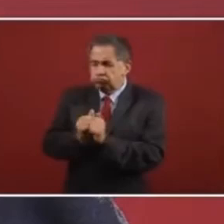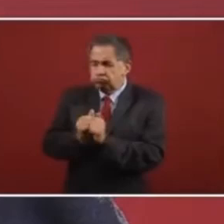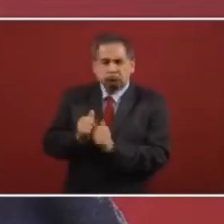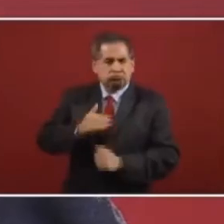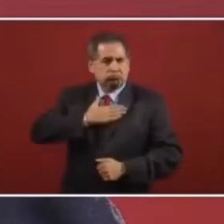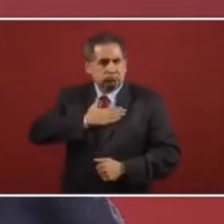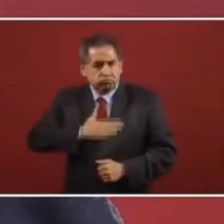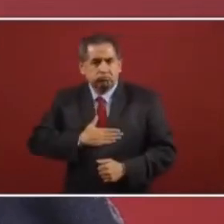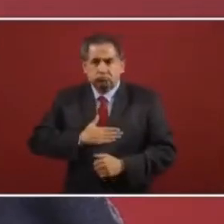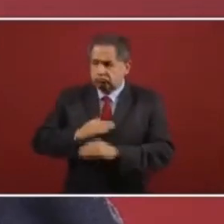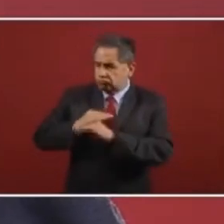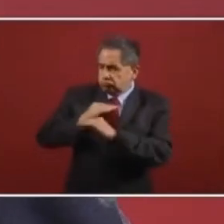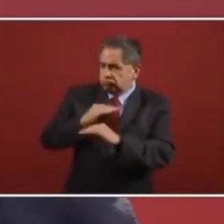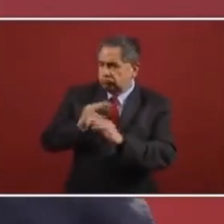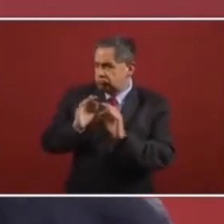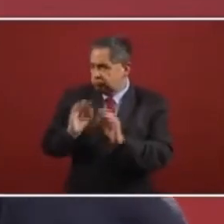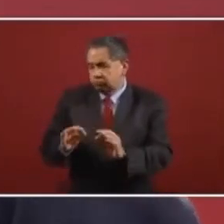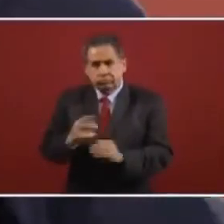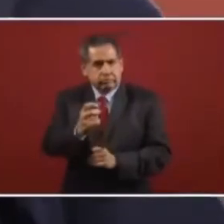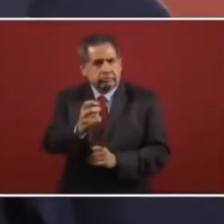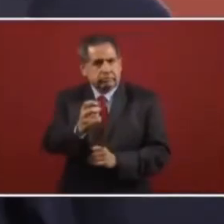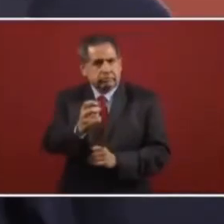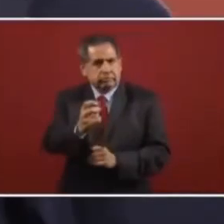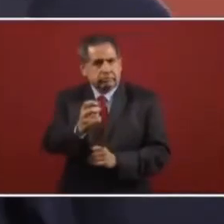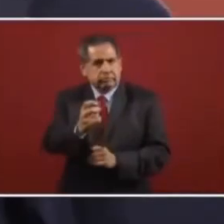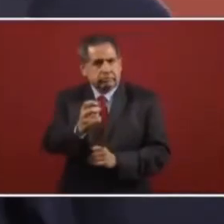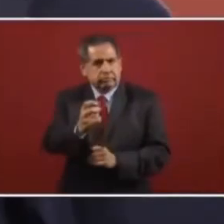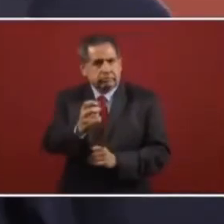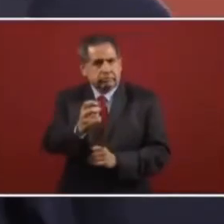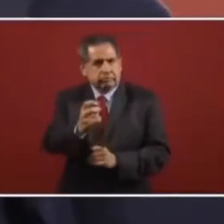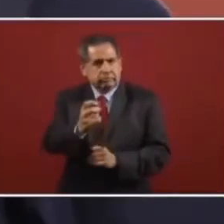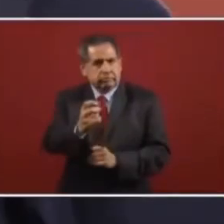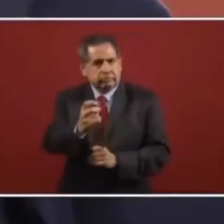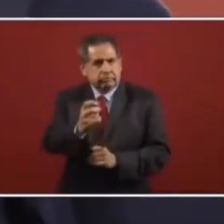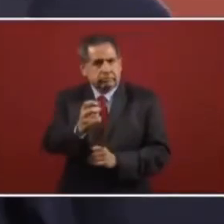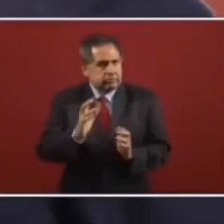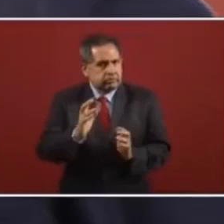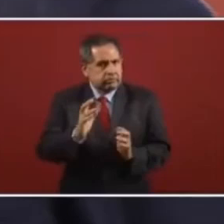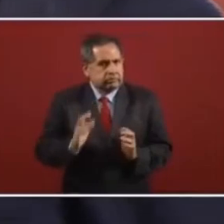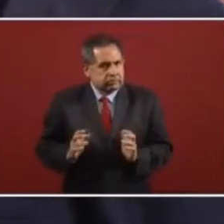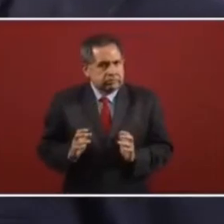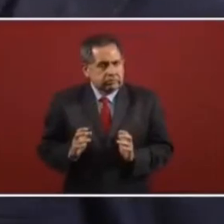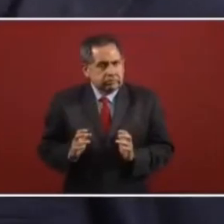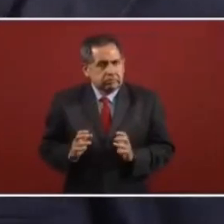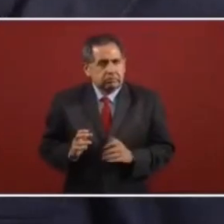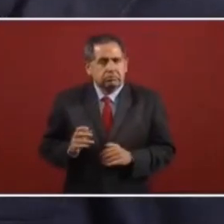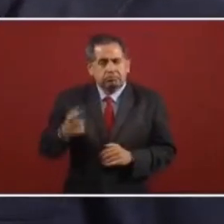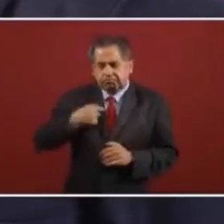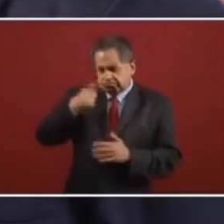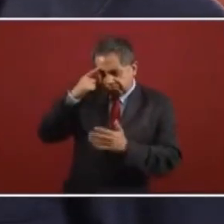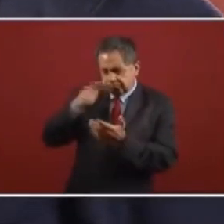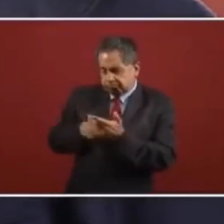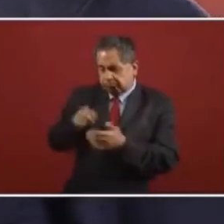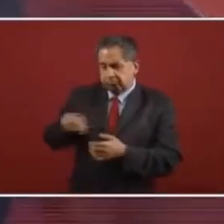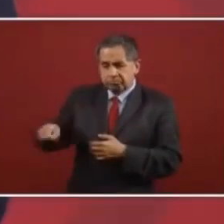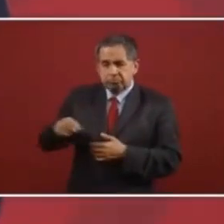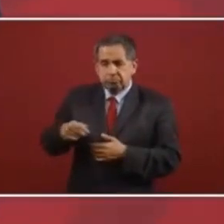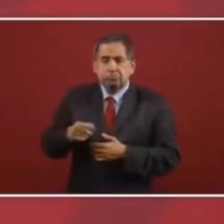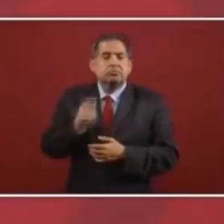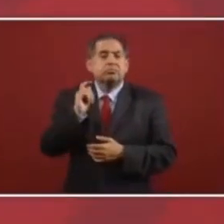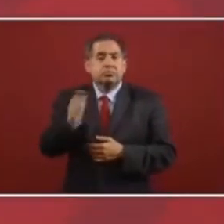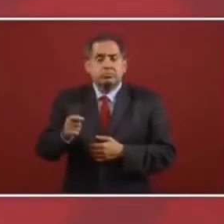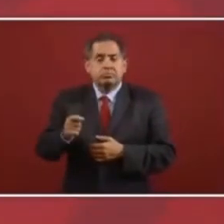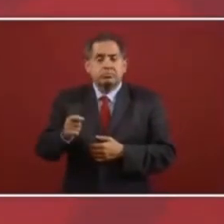I hate that when that happens. Siempre lo he dicho, respeto, I've always said that. creo, What I believe, progreso